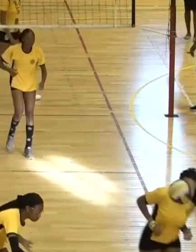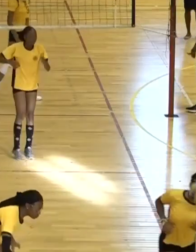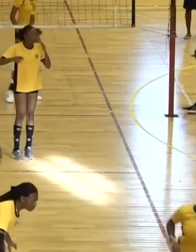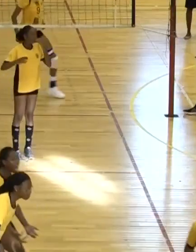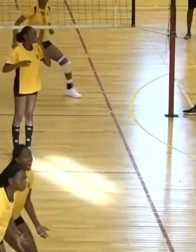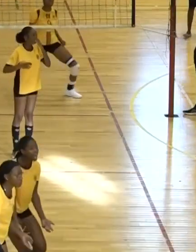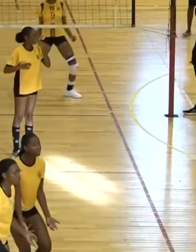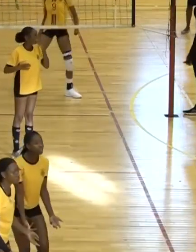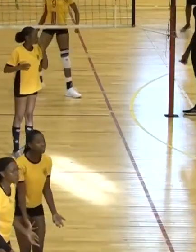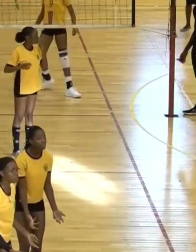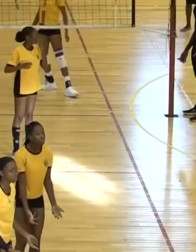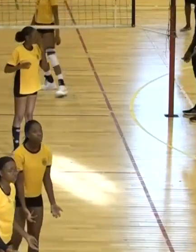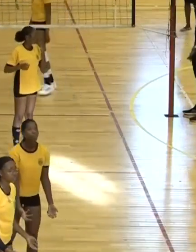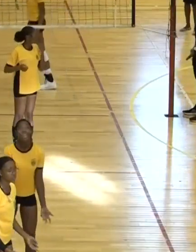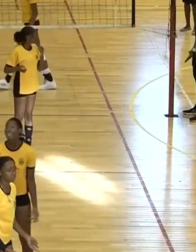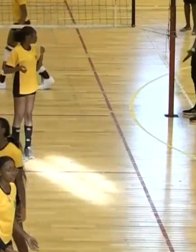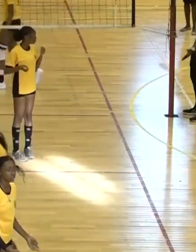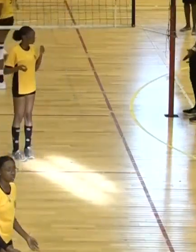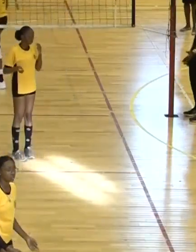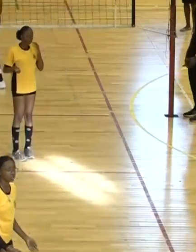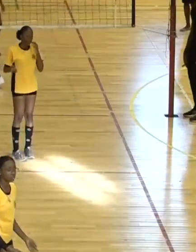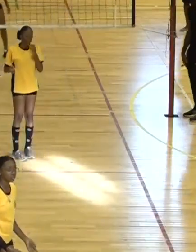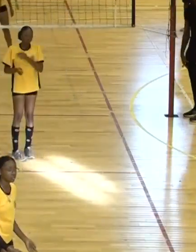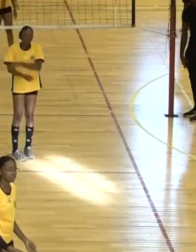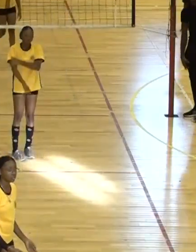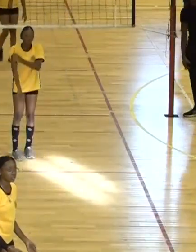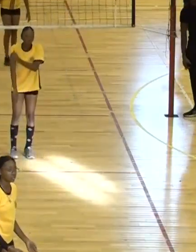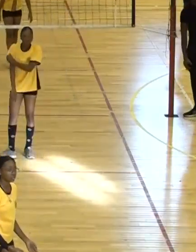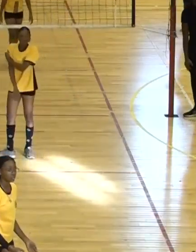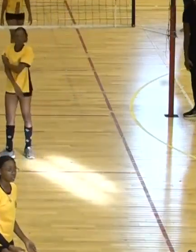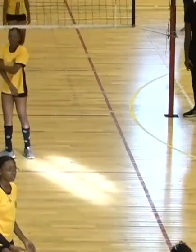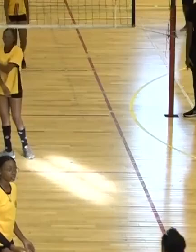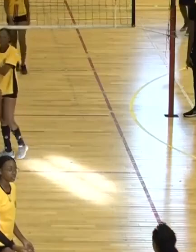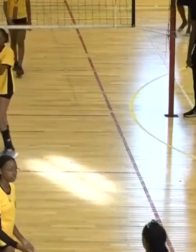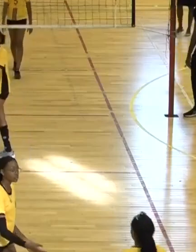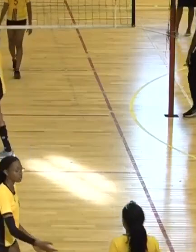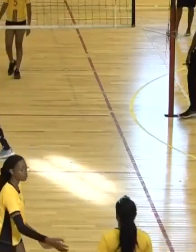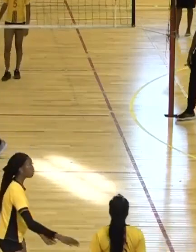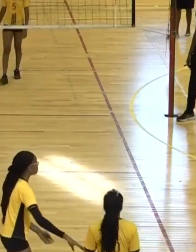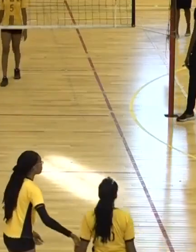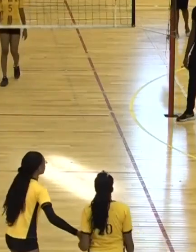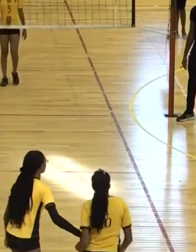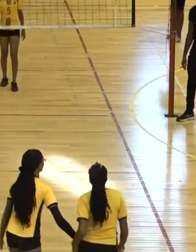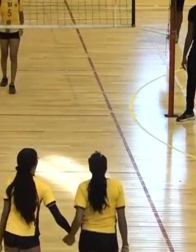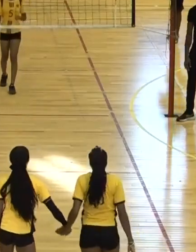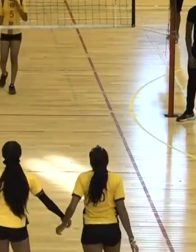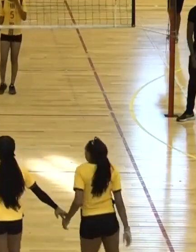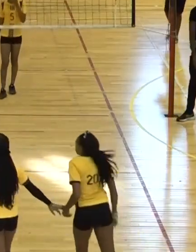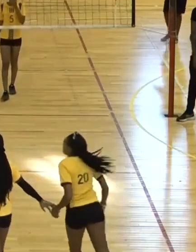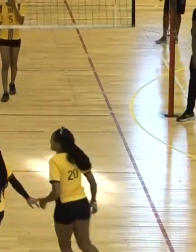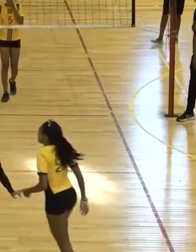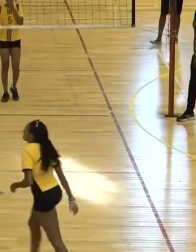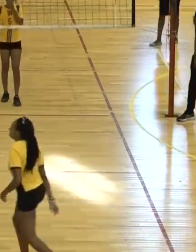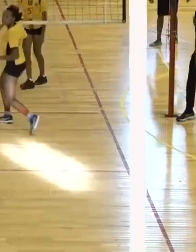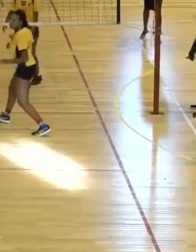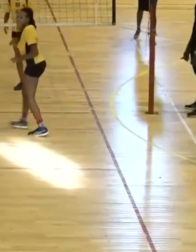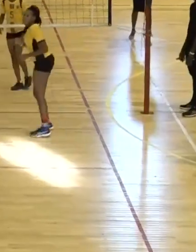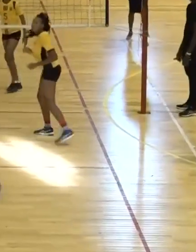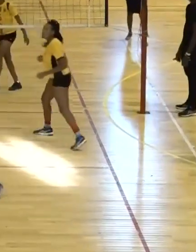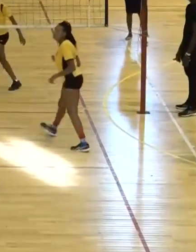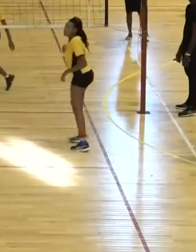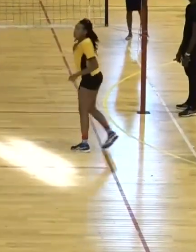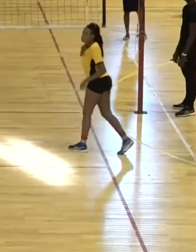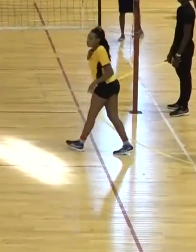Apparently, it was strategically planned. Drops into the court for the point. Aline take the second, 25-11.